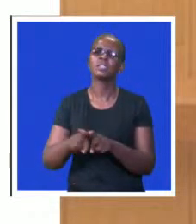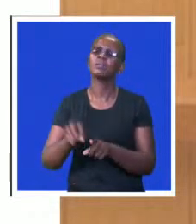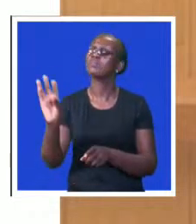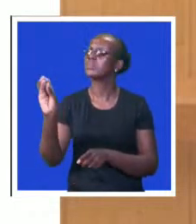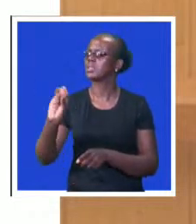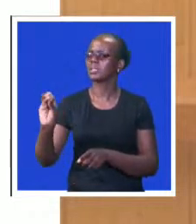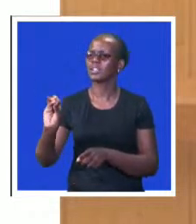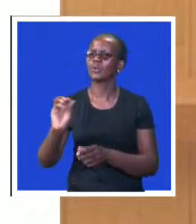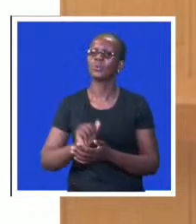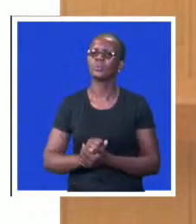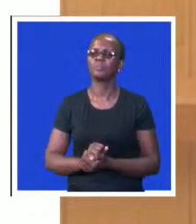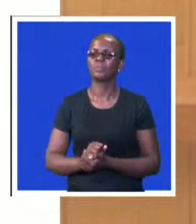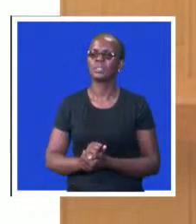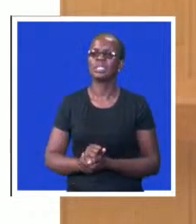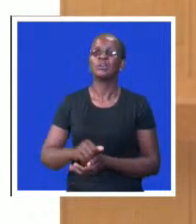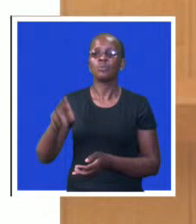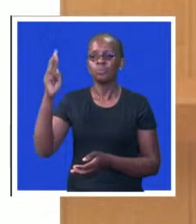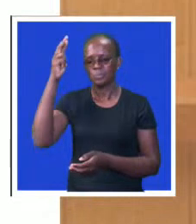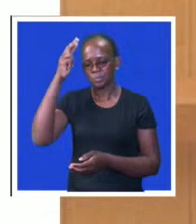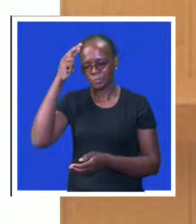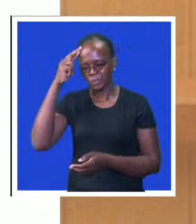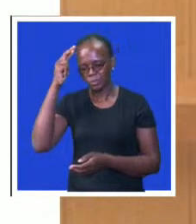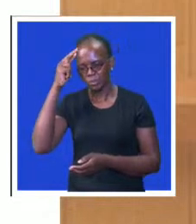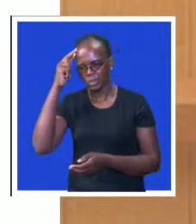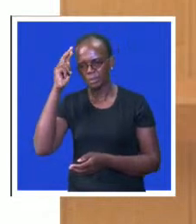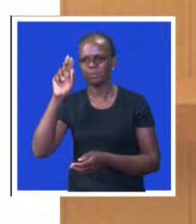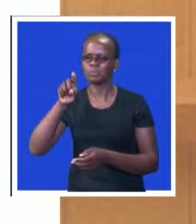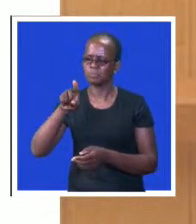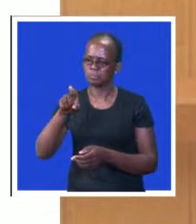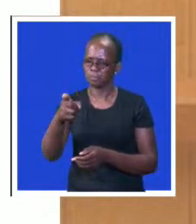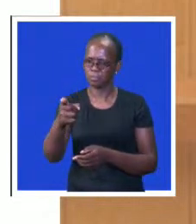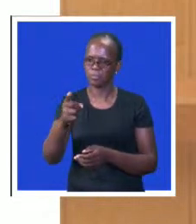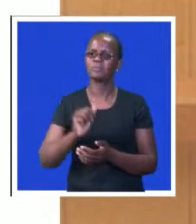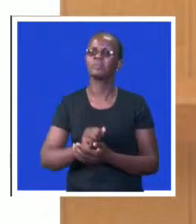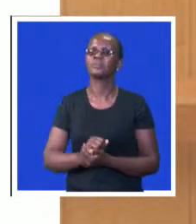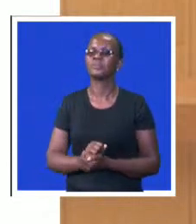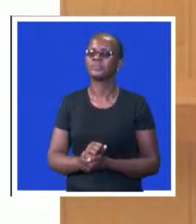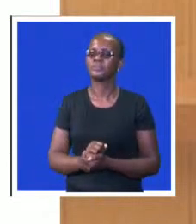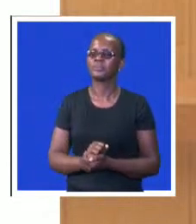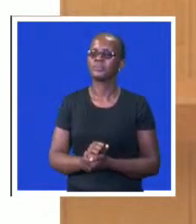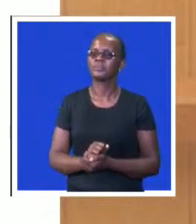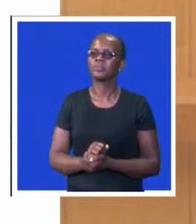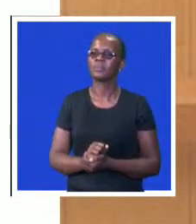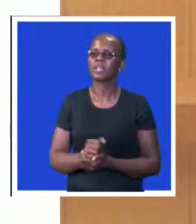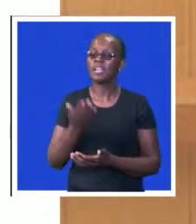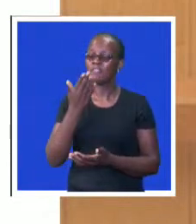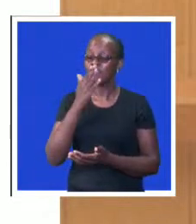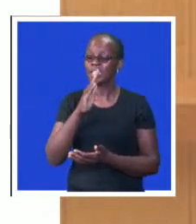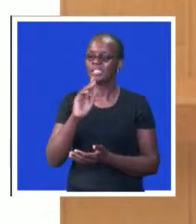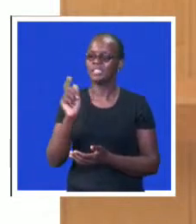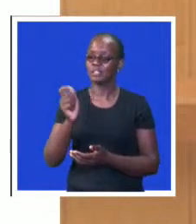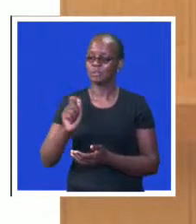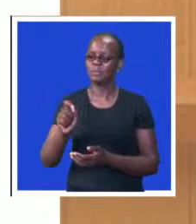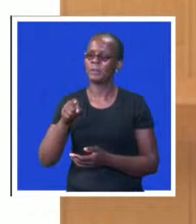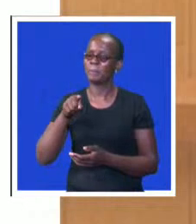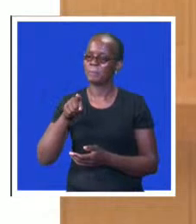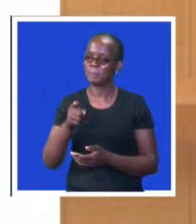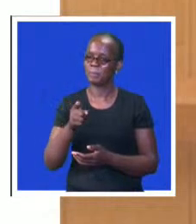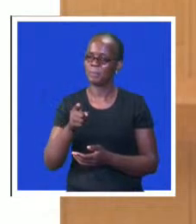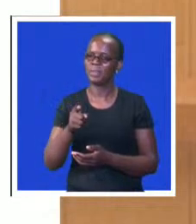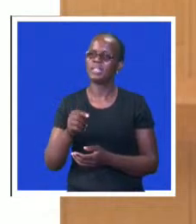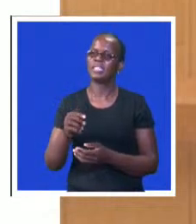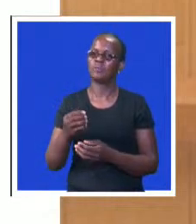0. Remember to bring down the decimal point. After bringing down the decimal point, we are going to